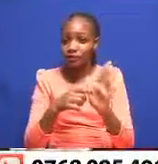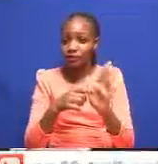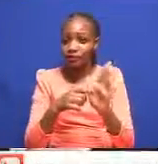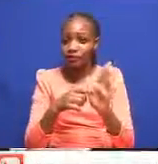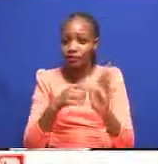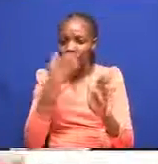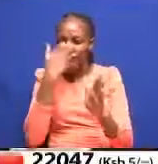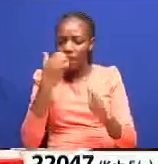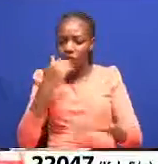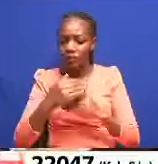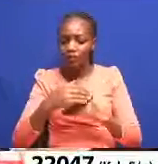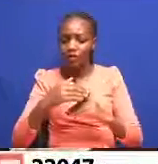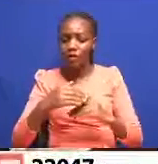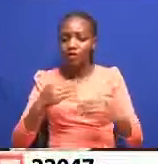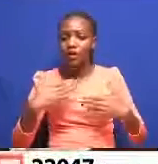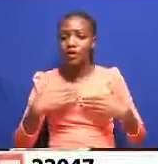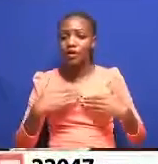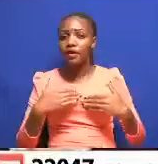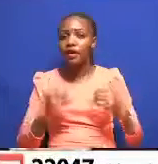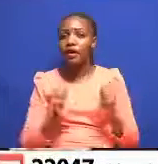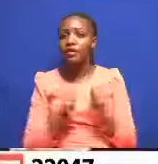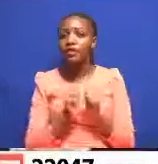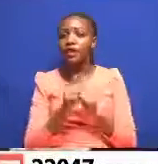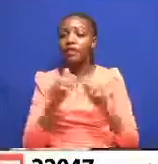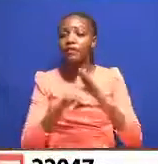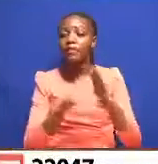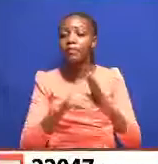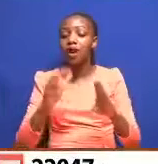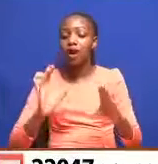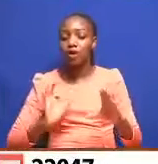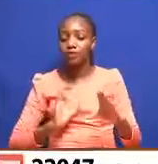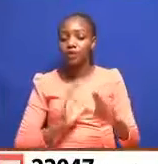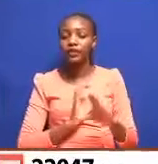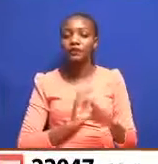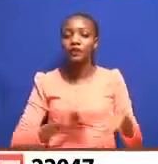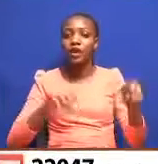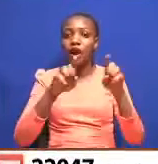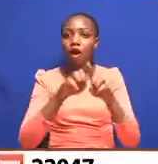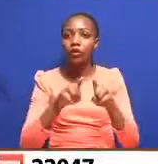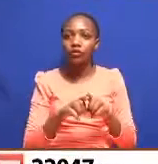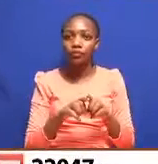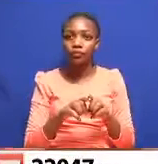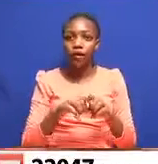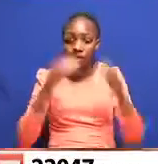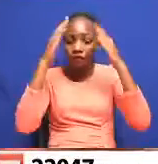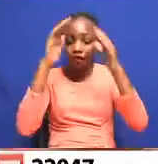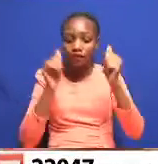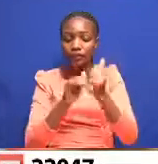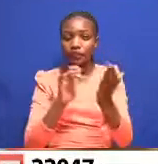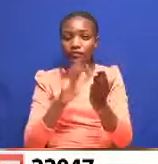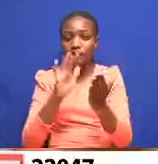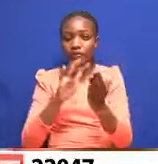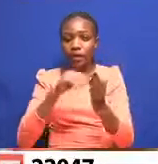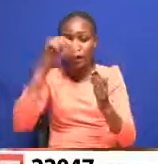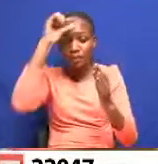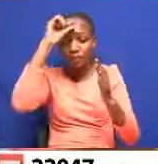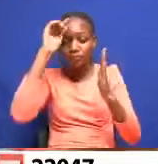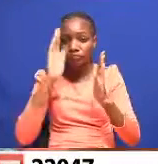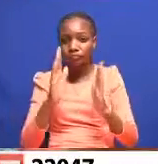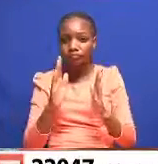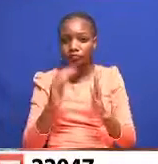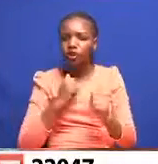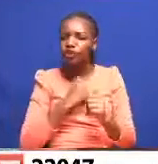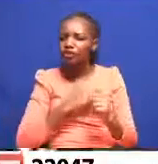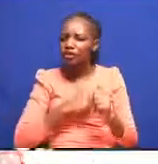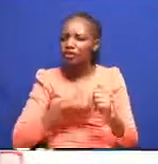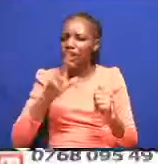special Senate committee led by Kakamega Senator Cleophas Malala to probe her impeachment by Kirinyaga members of the County